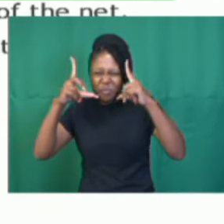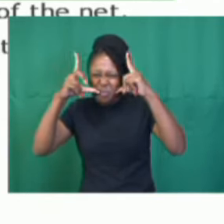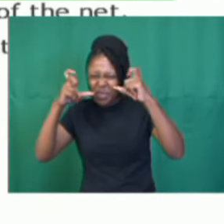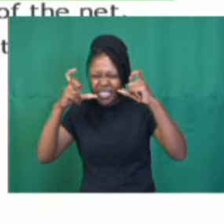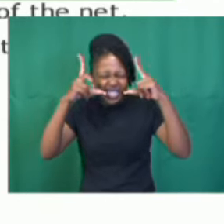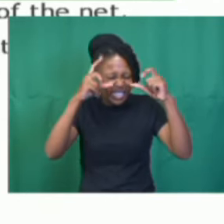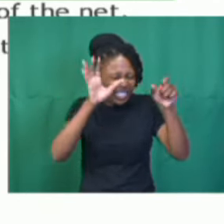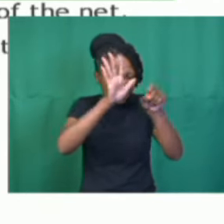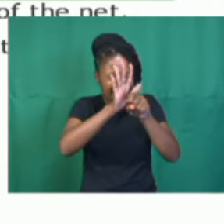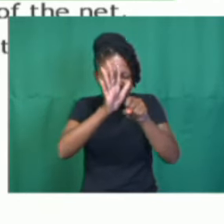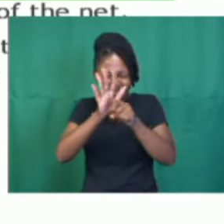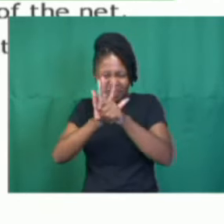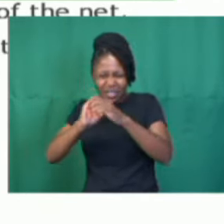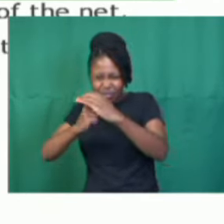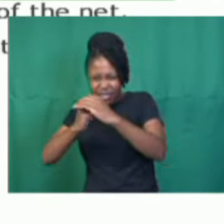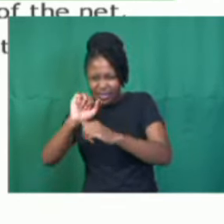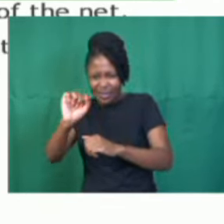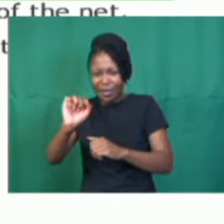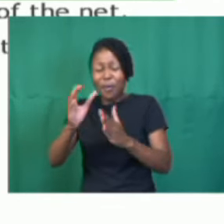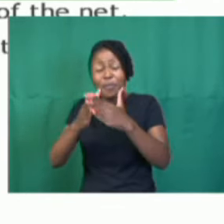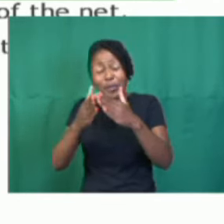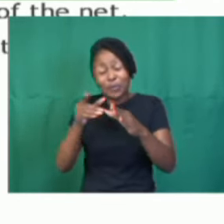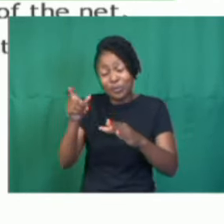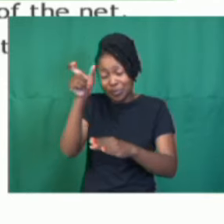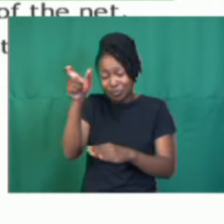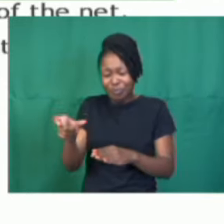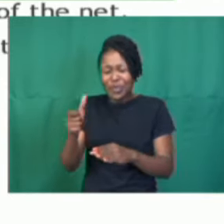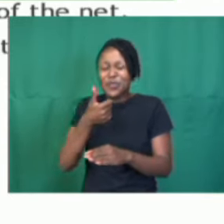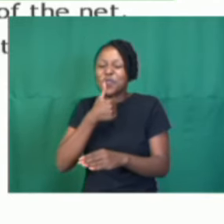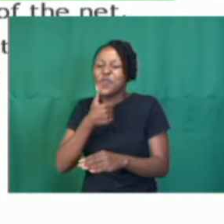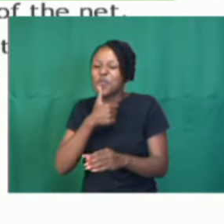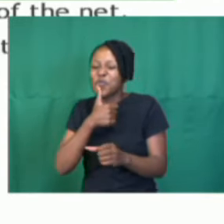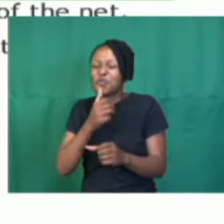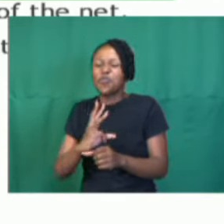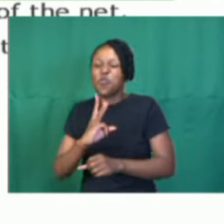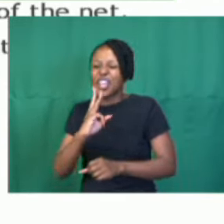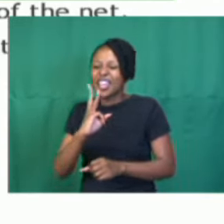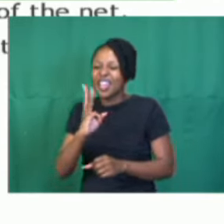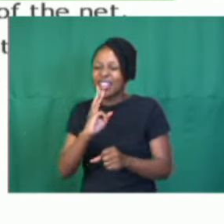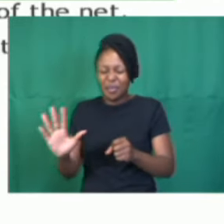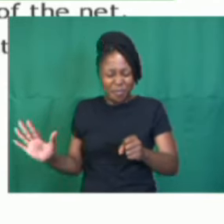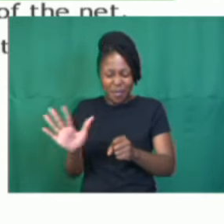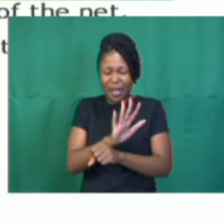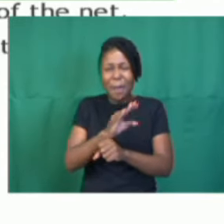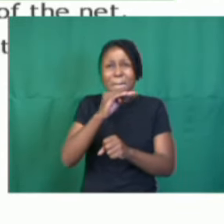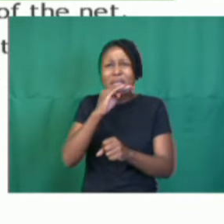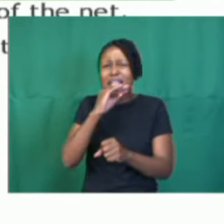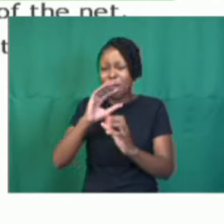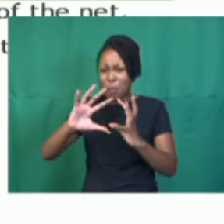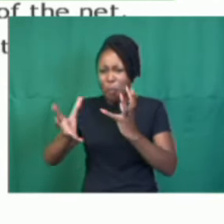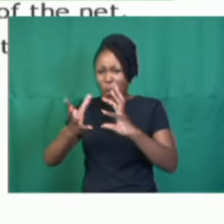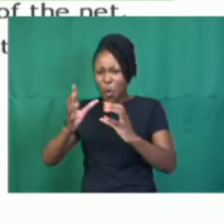words that the writer has decided to use. And into the lower left corner of the